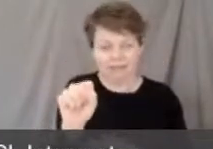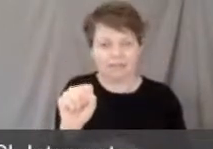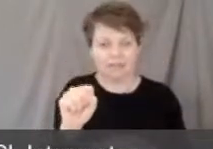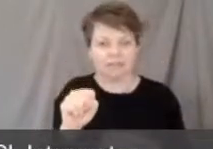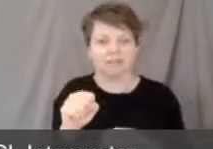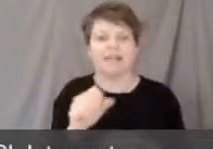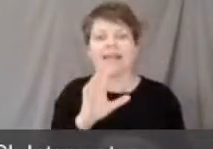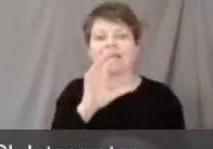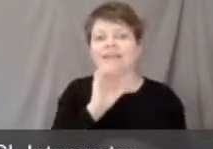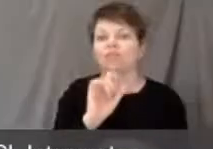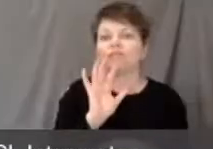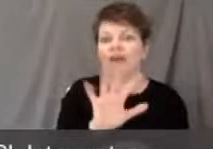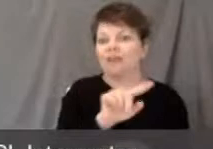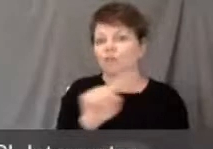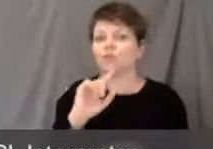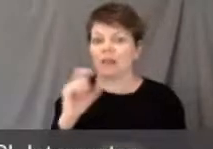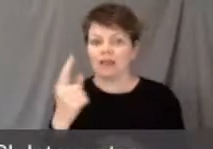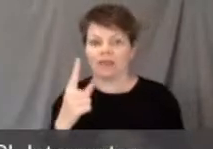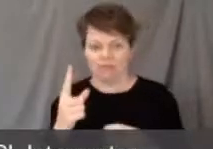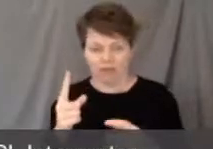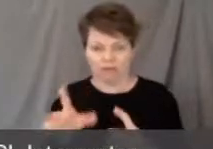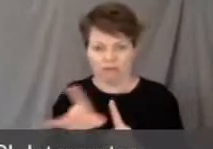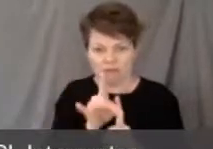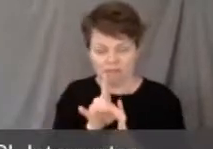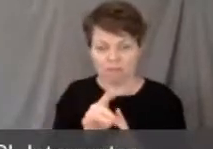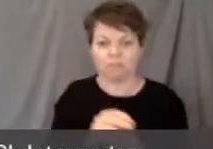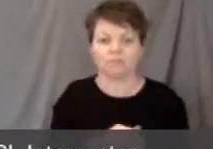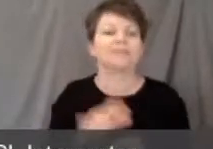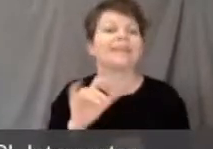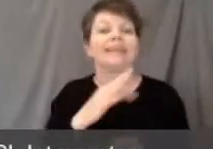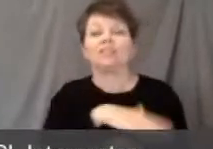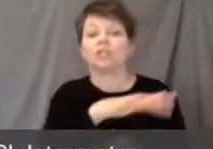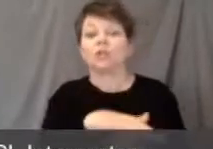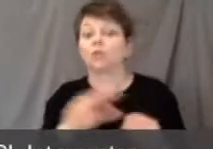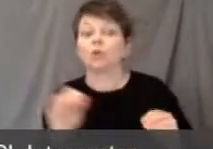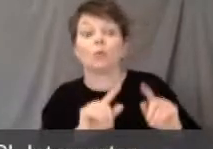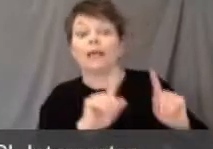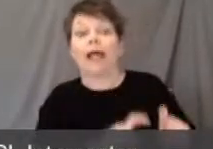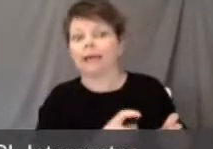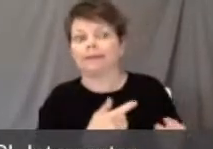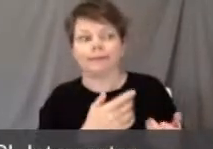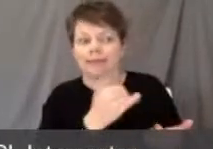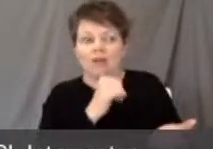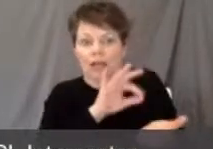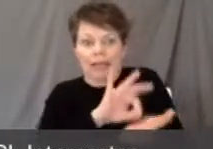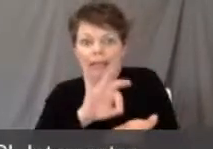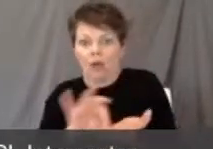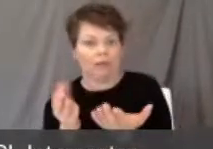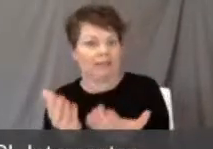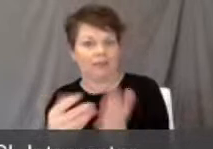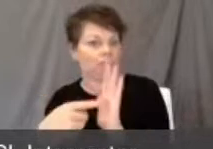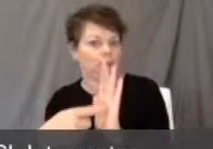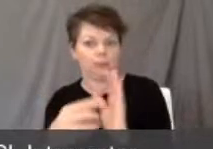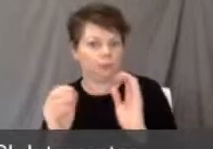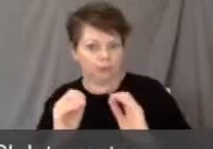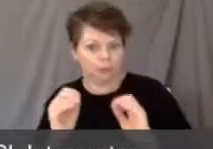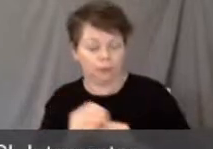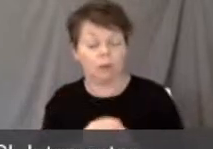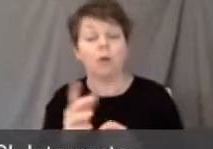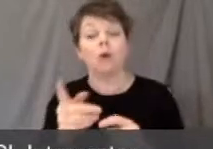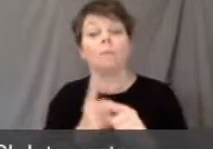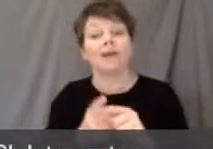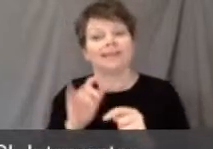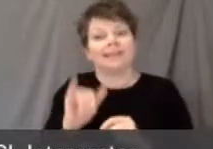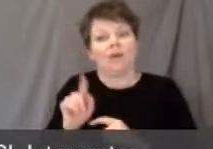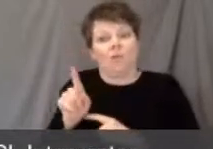5 to 11. Obviously, if kids haven't been tested, they wouldn't be part of this data. Also, the